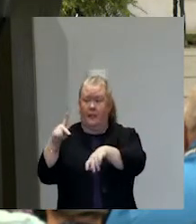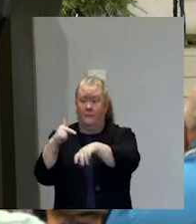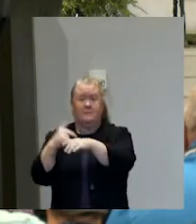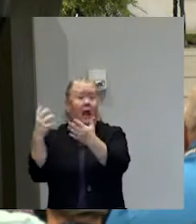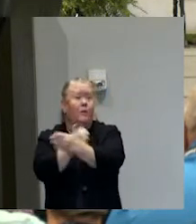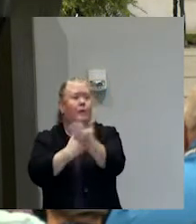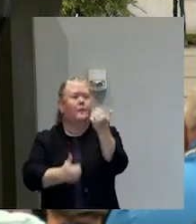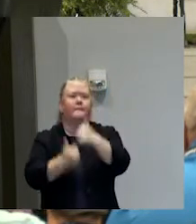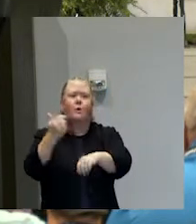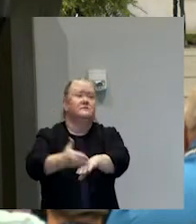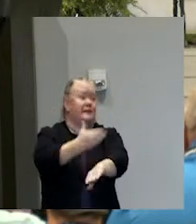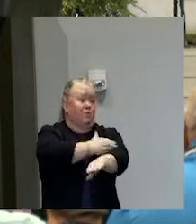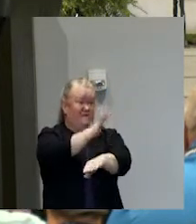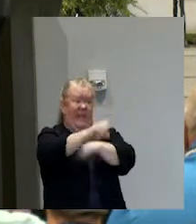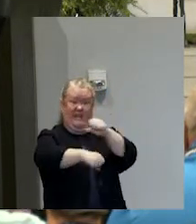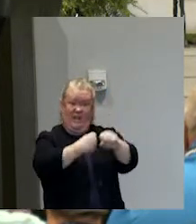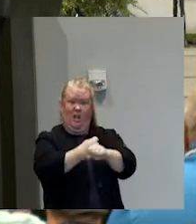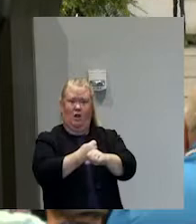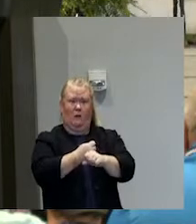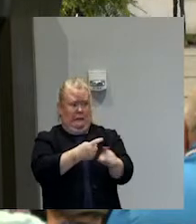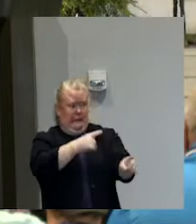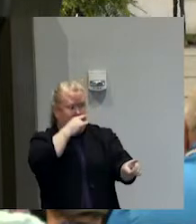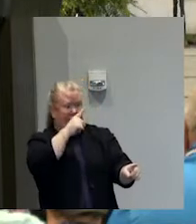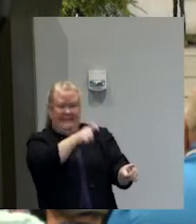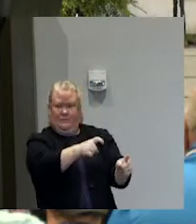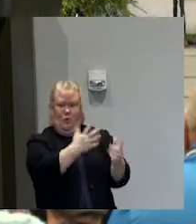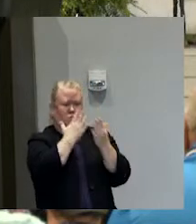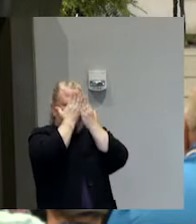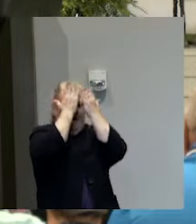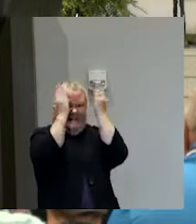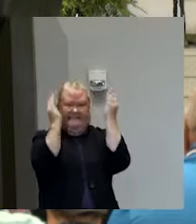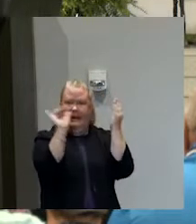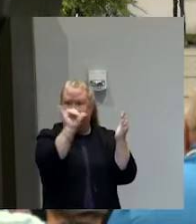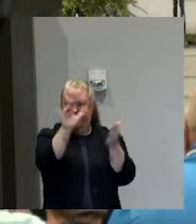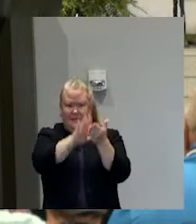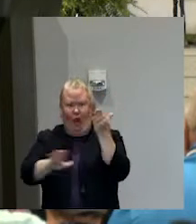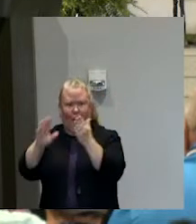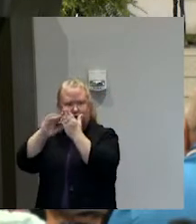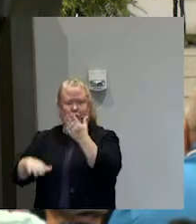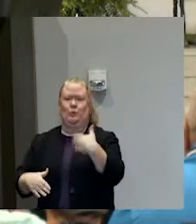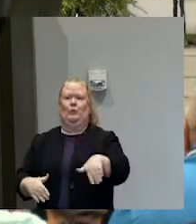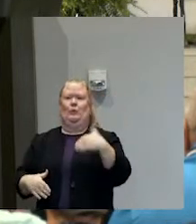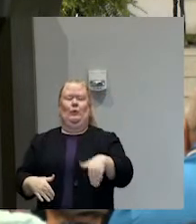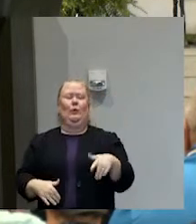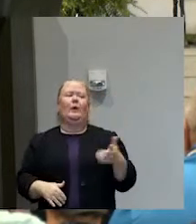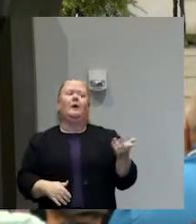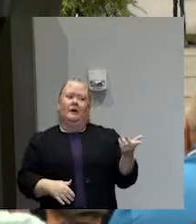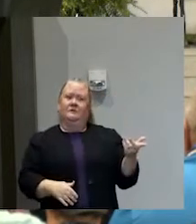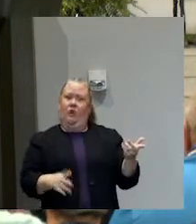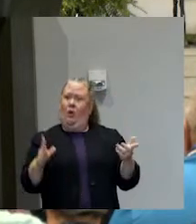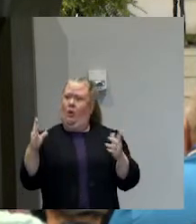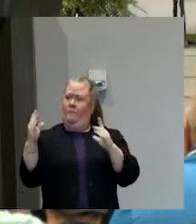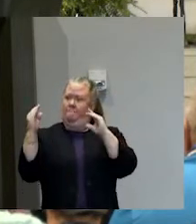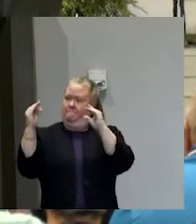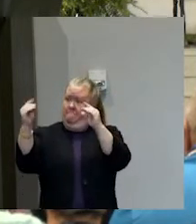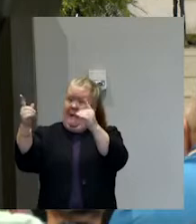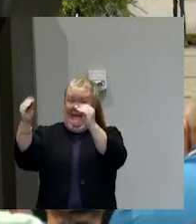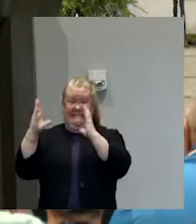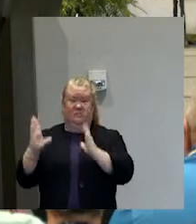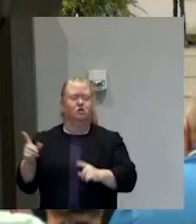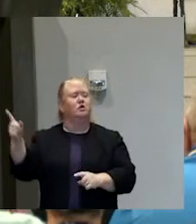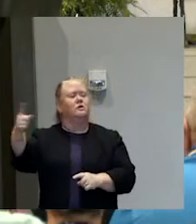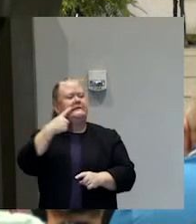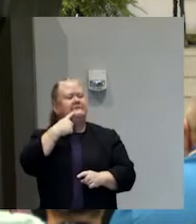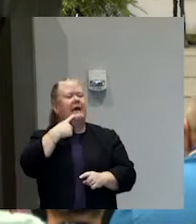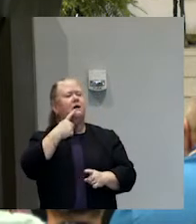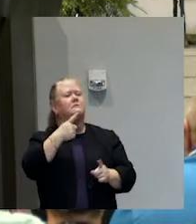most improved that year because they were like, this kid reads like a college student. And so my teacher had put me up for